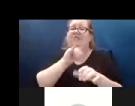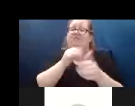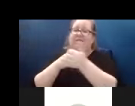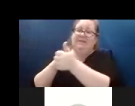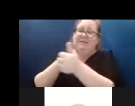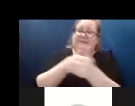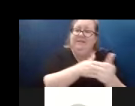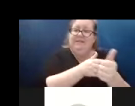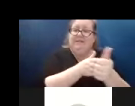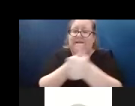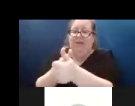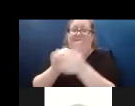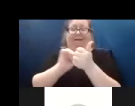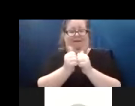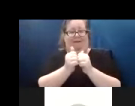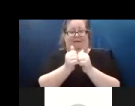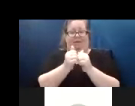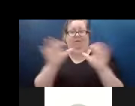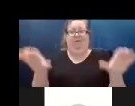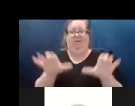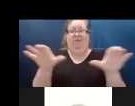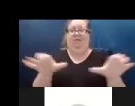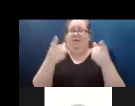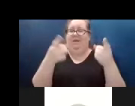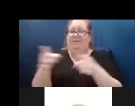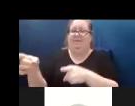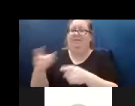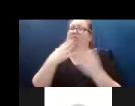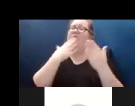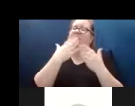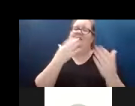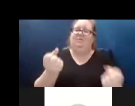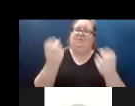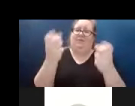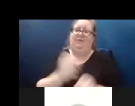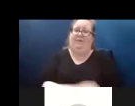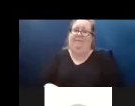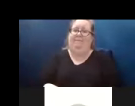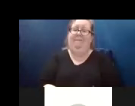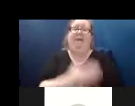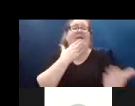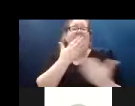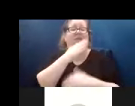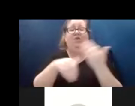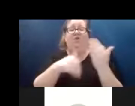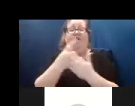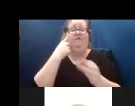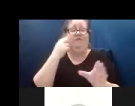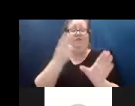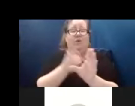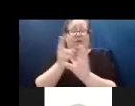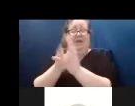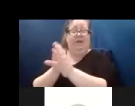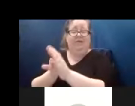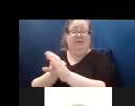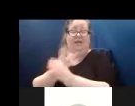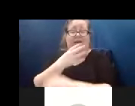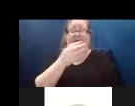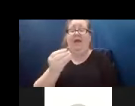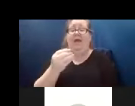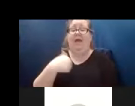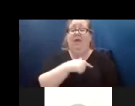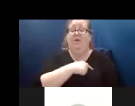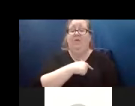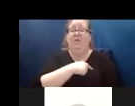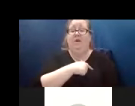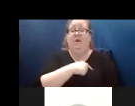goes. So thank you so much. And thanks everybody for joining us. And we'll drop